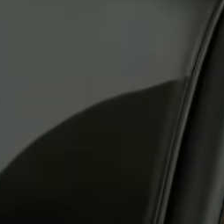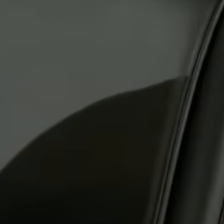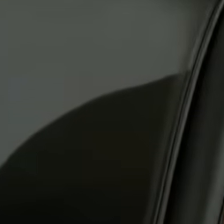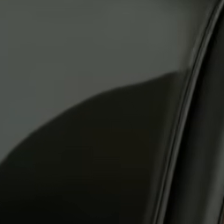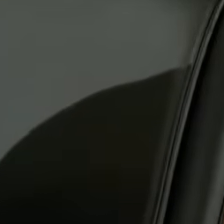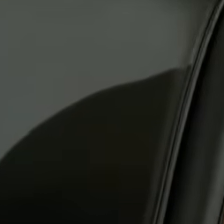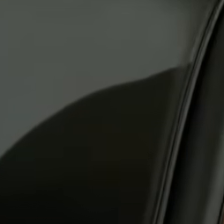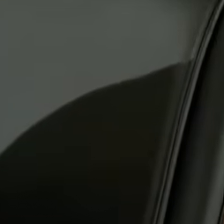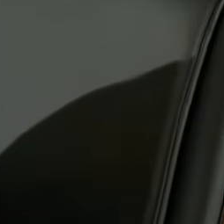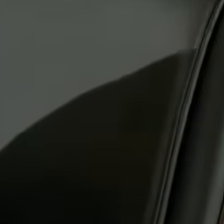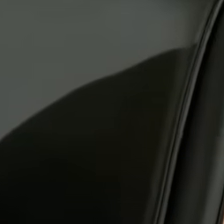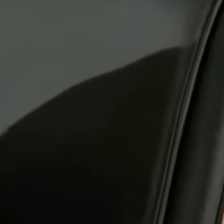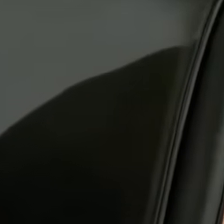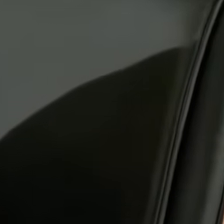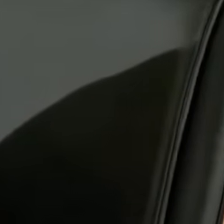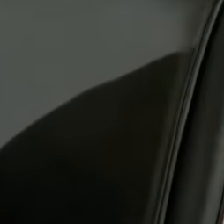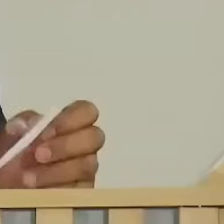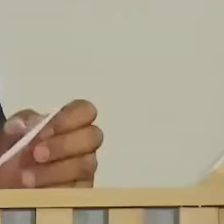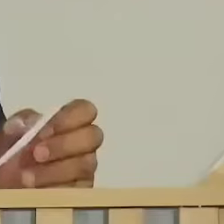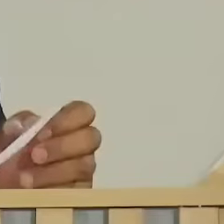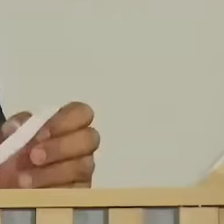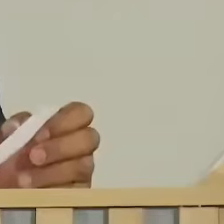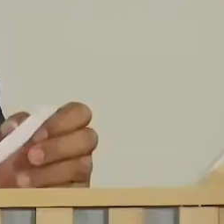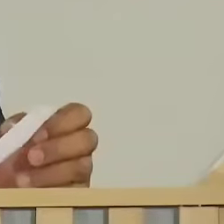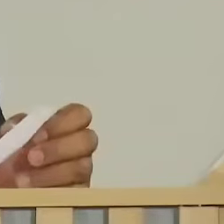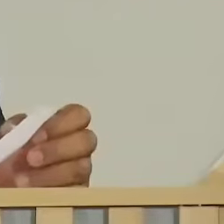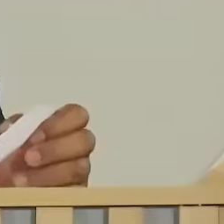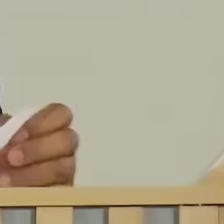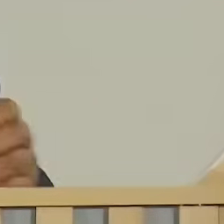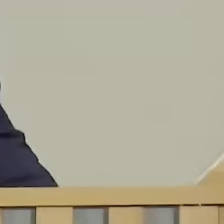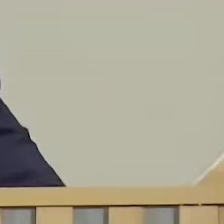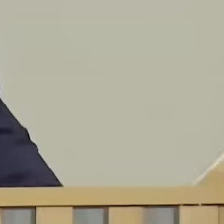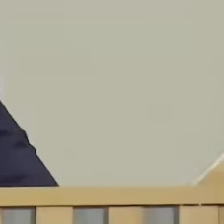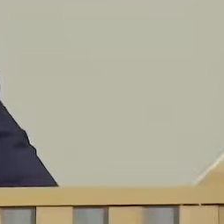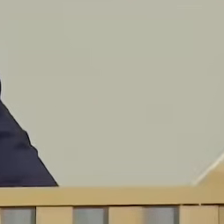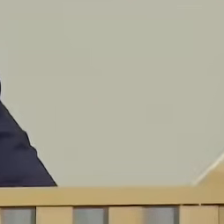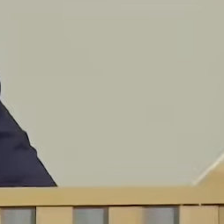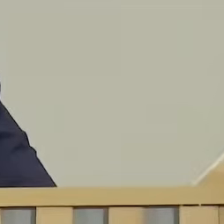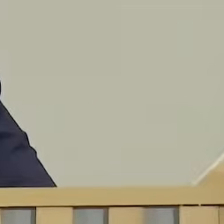23 to 27, you provide your reasons for